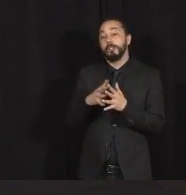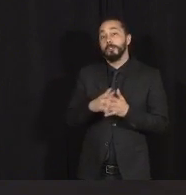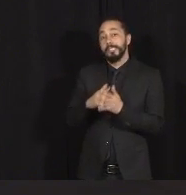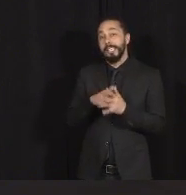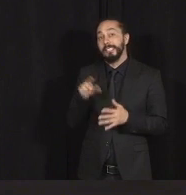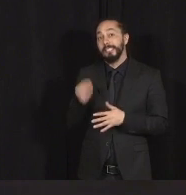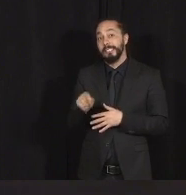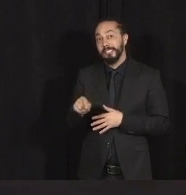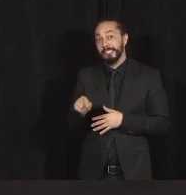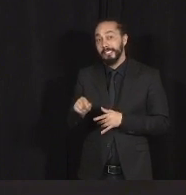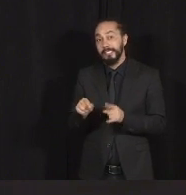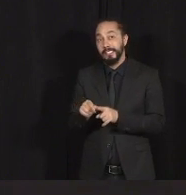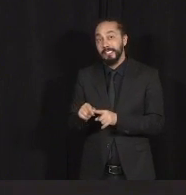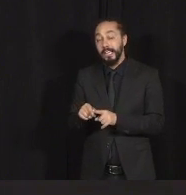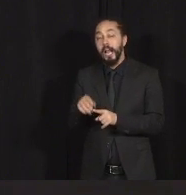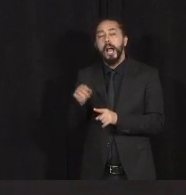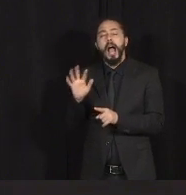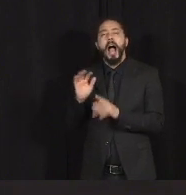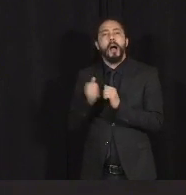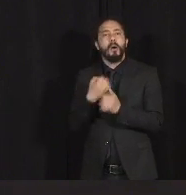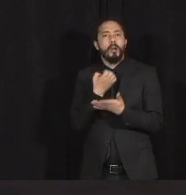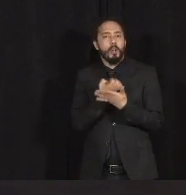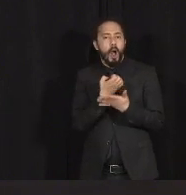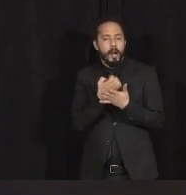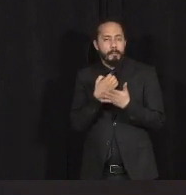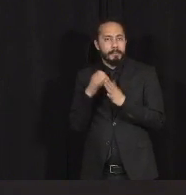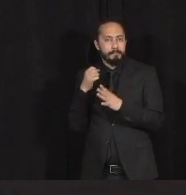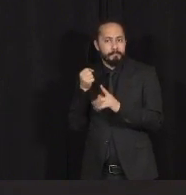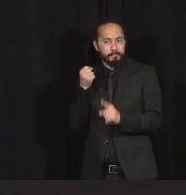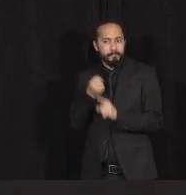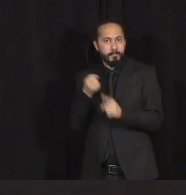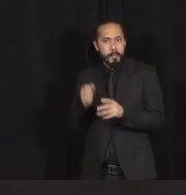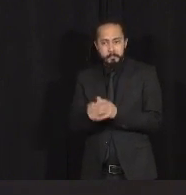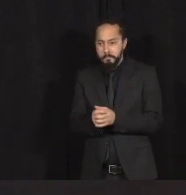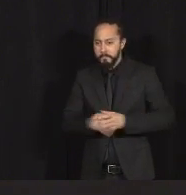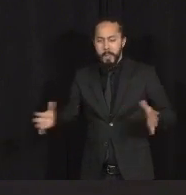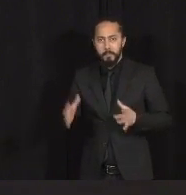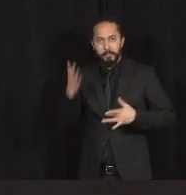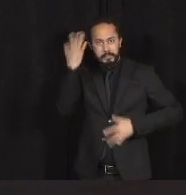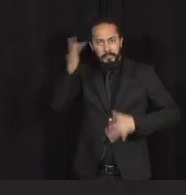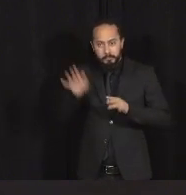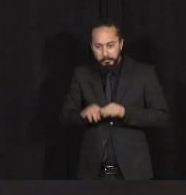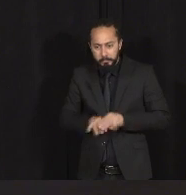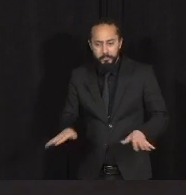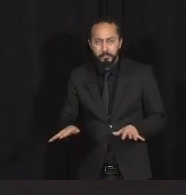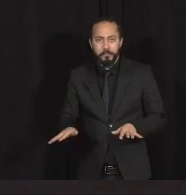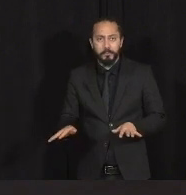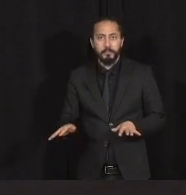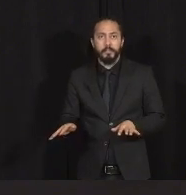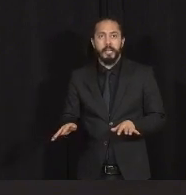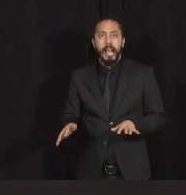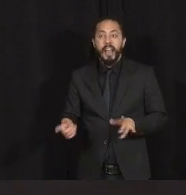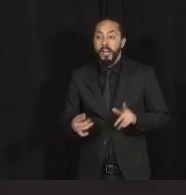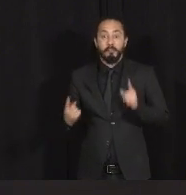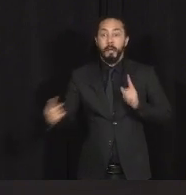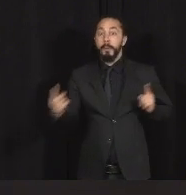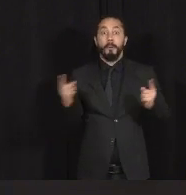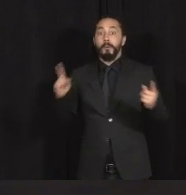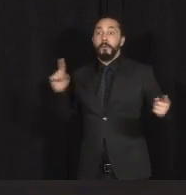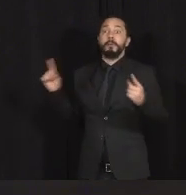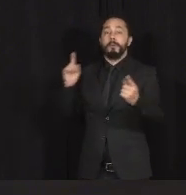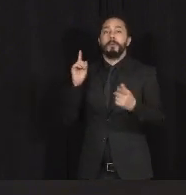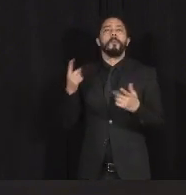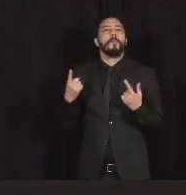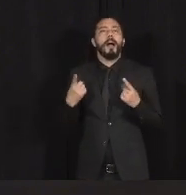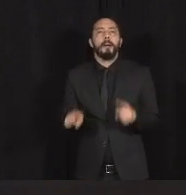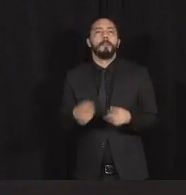rapidly for very rigorous social distancing measures. So in other words, the places that had closed